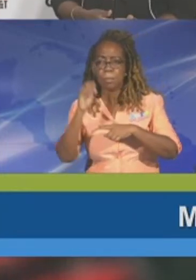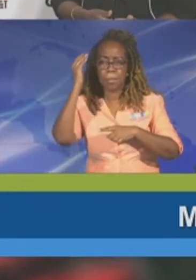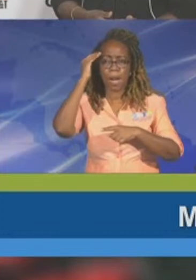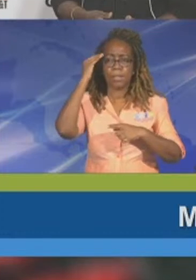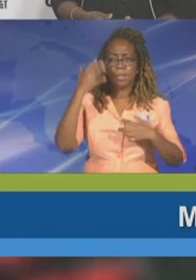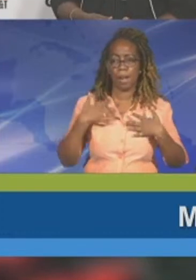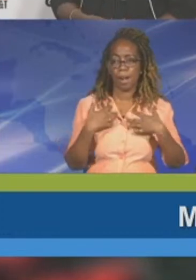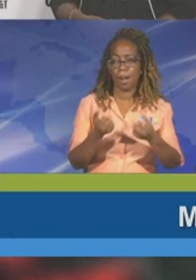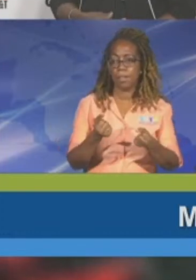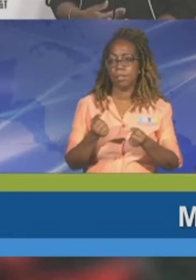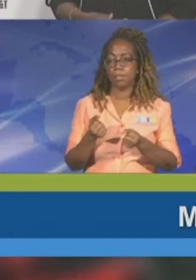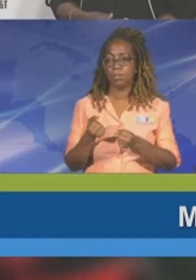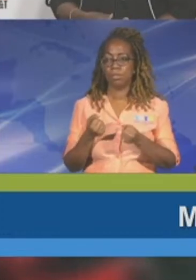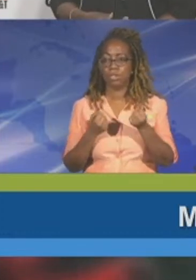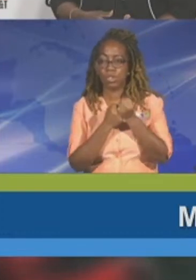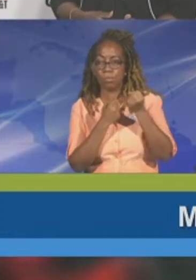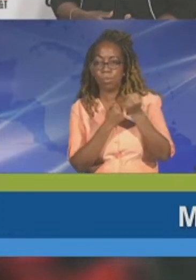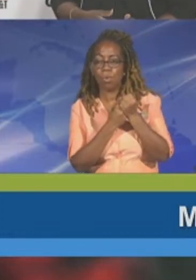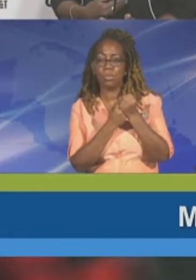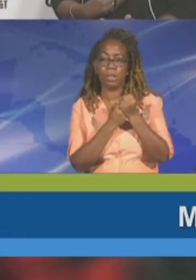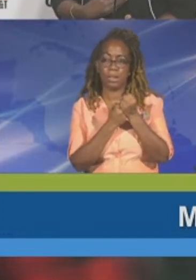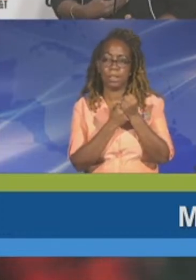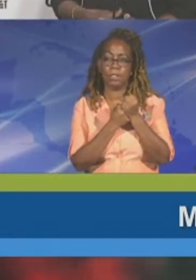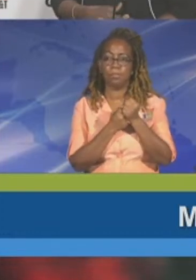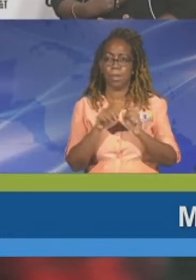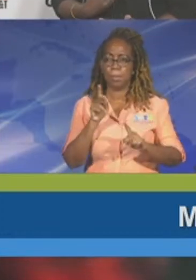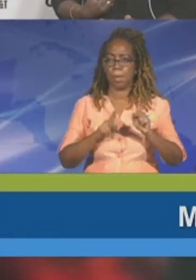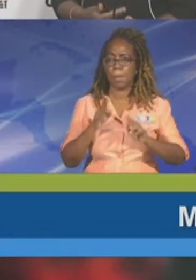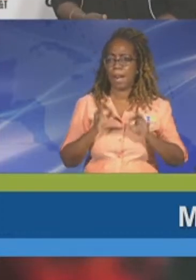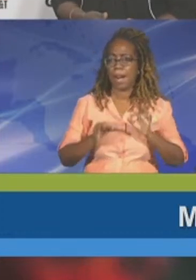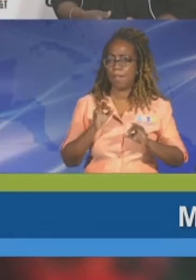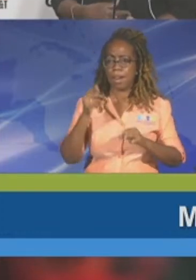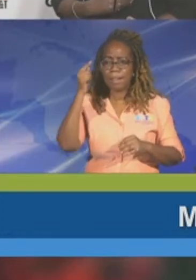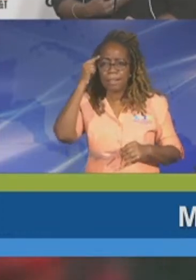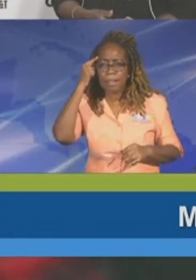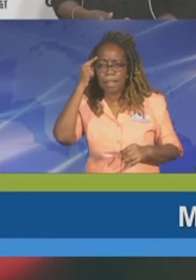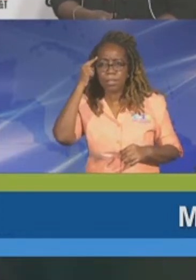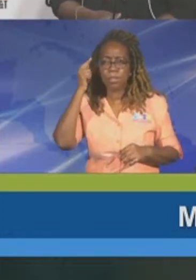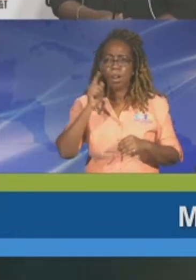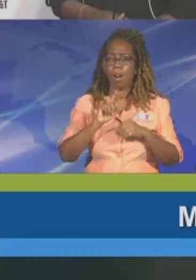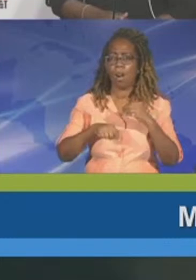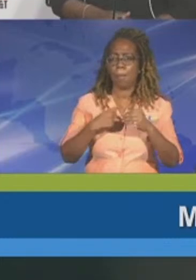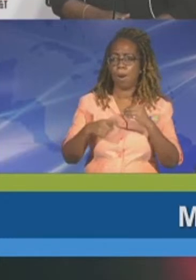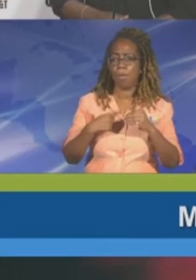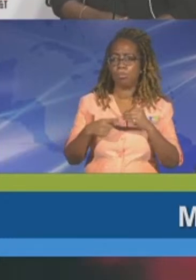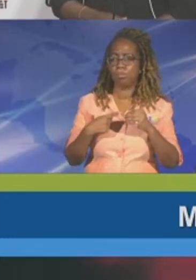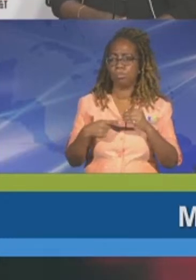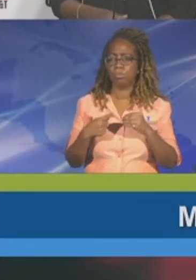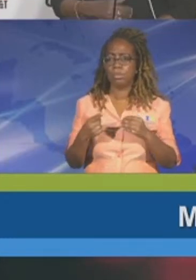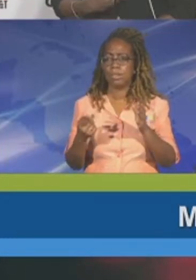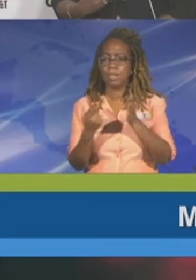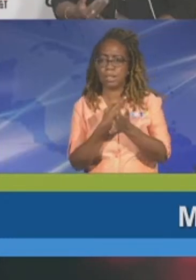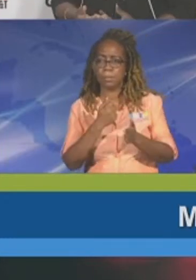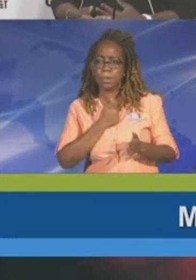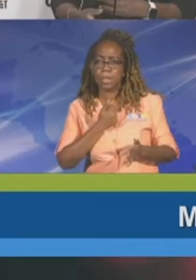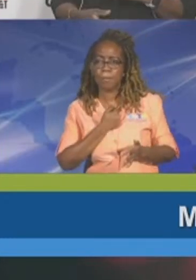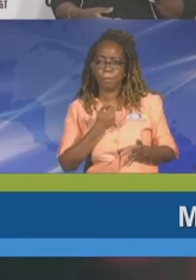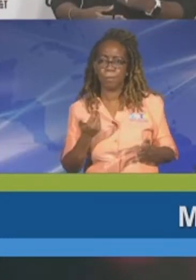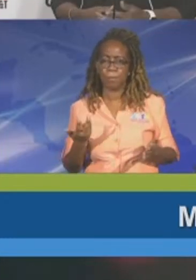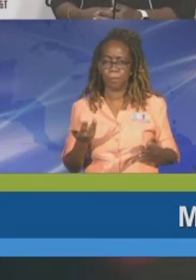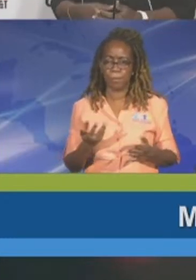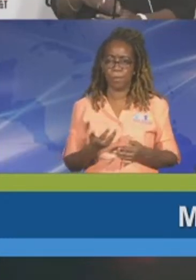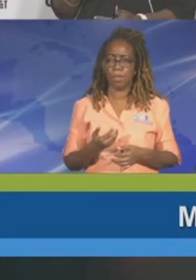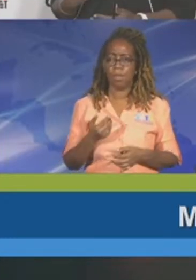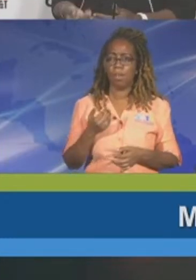support persons who are thinking about suicide or who are going through overwhelming or difficult circumstances. There are